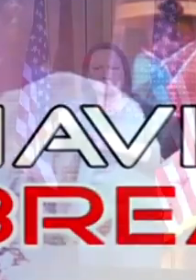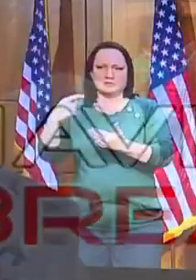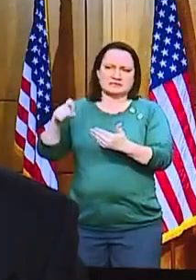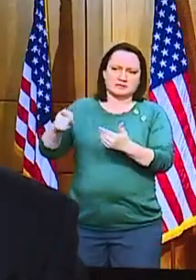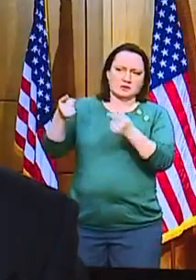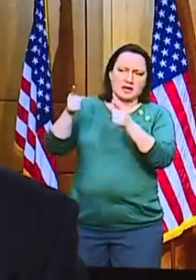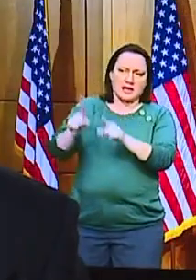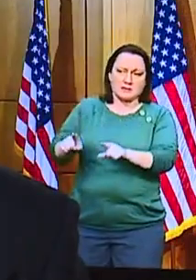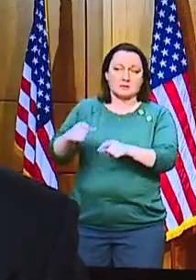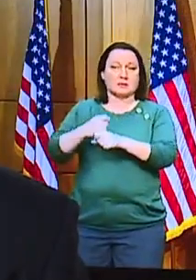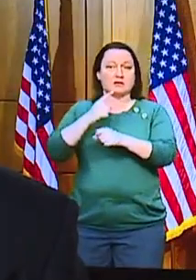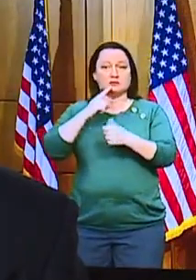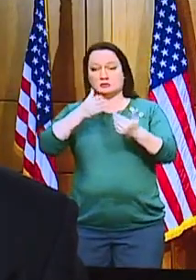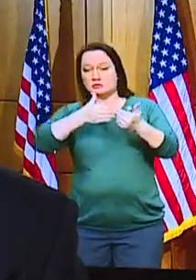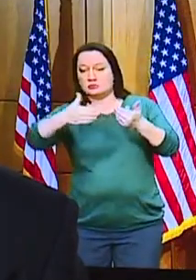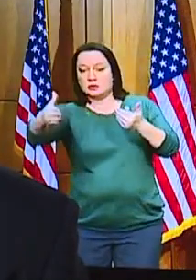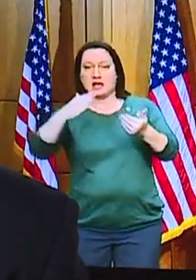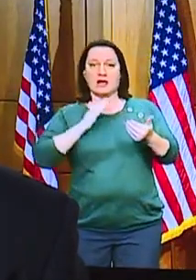Andy?